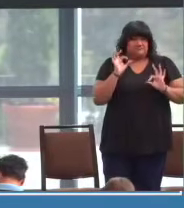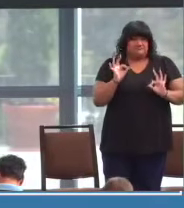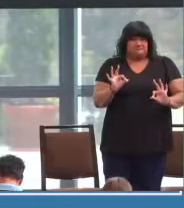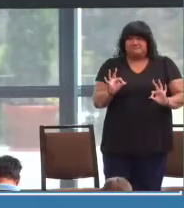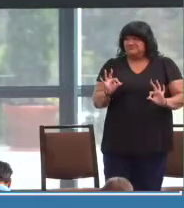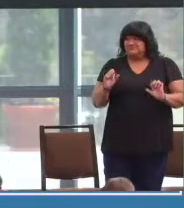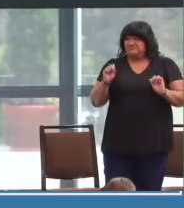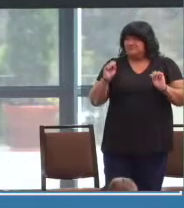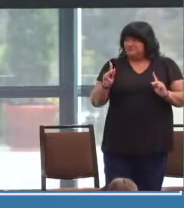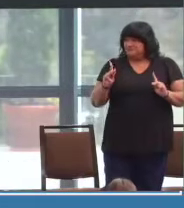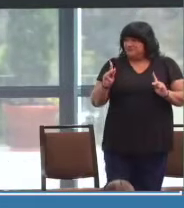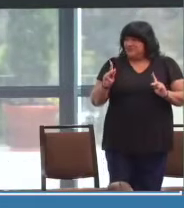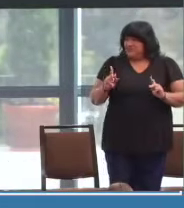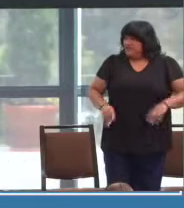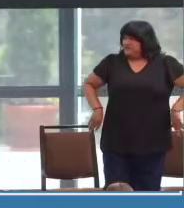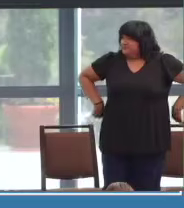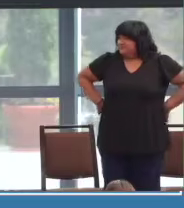Here we go.